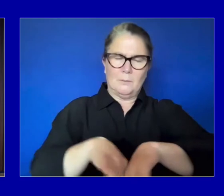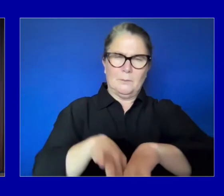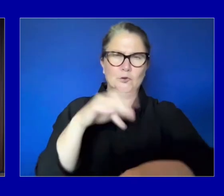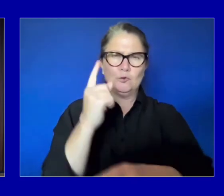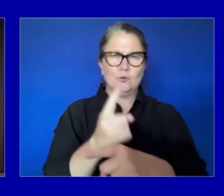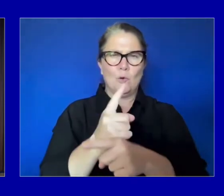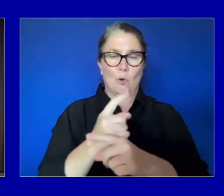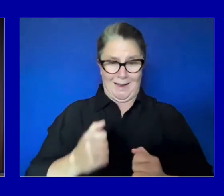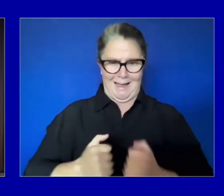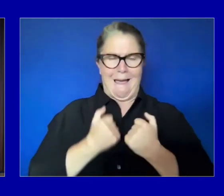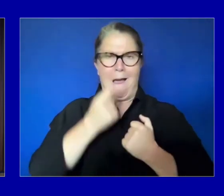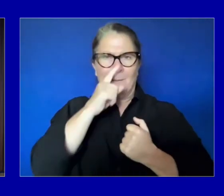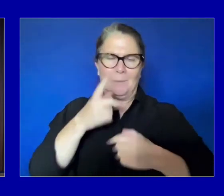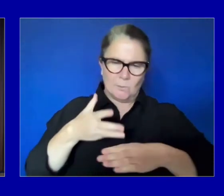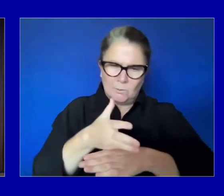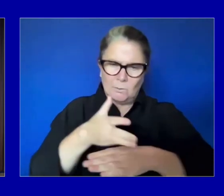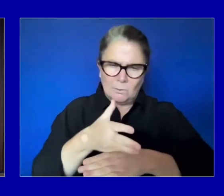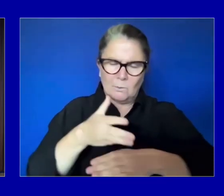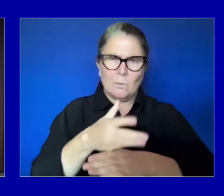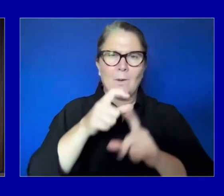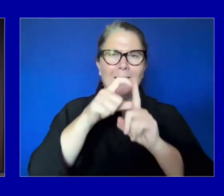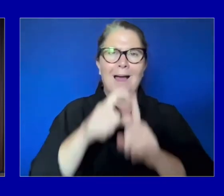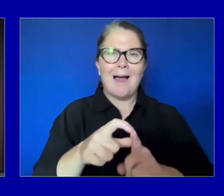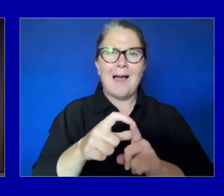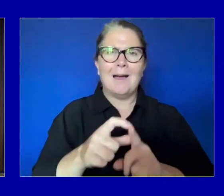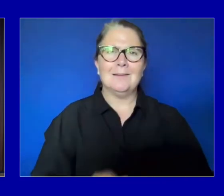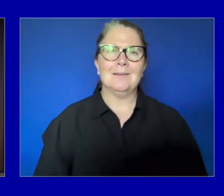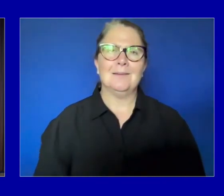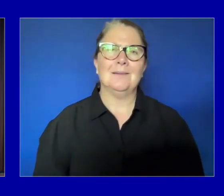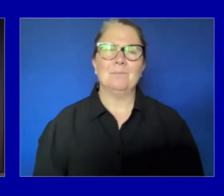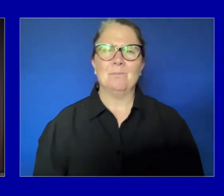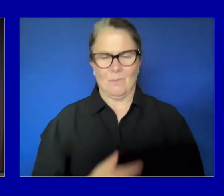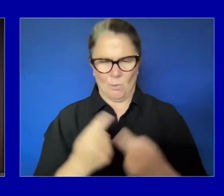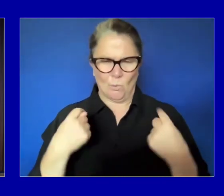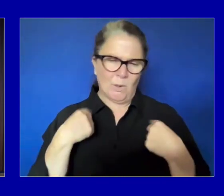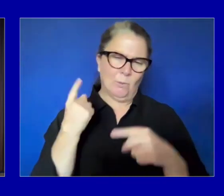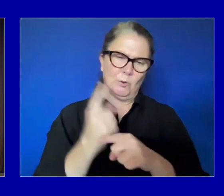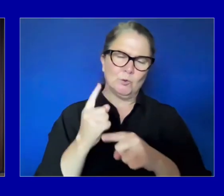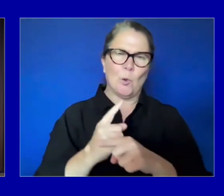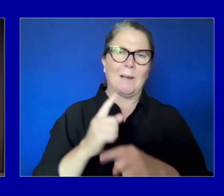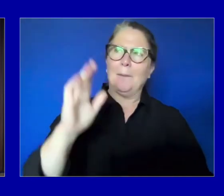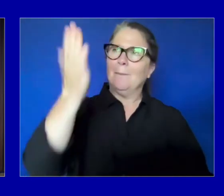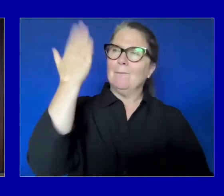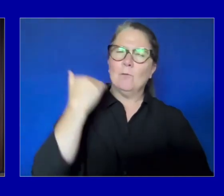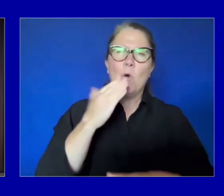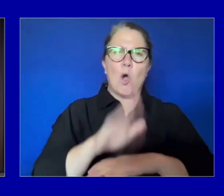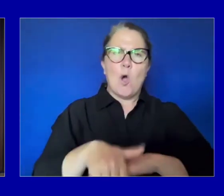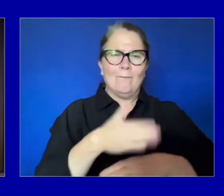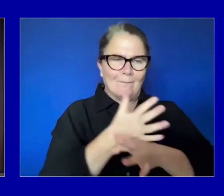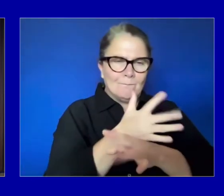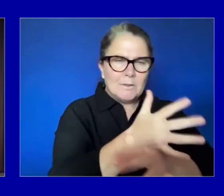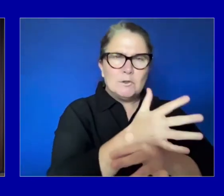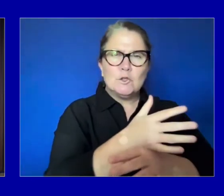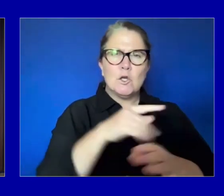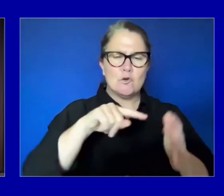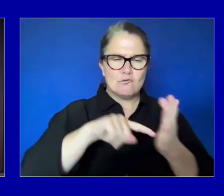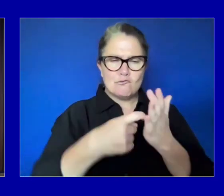were talking about Burrwarrina, and the fish traps and, um, all the work involved in that.